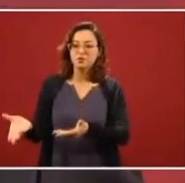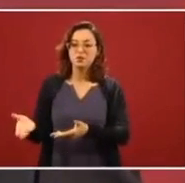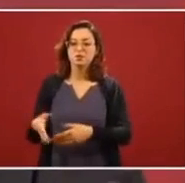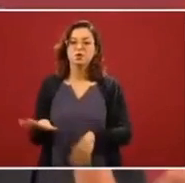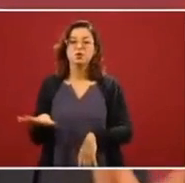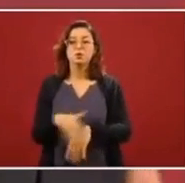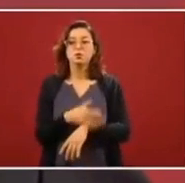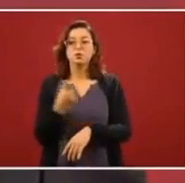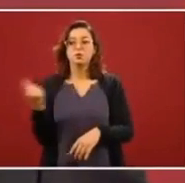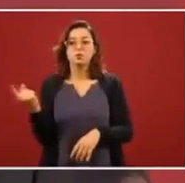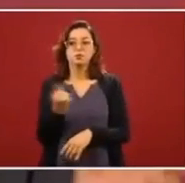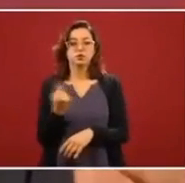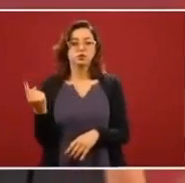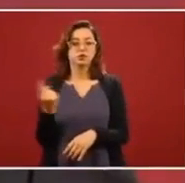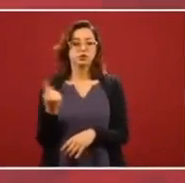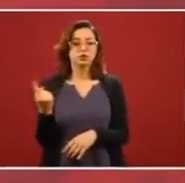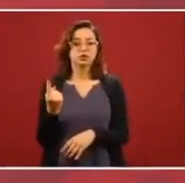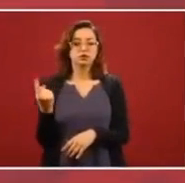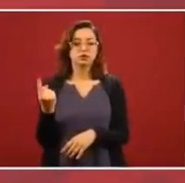porque